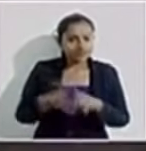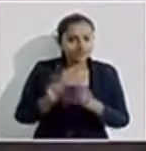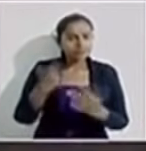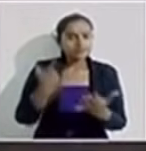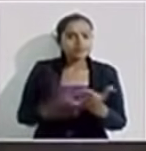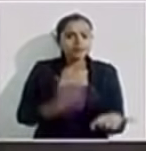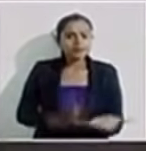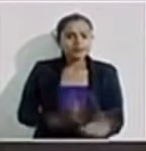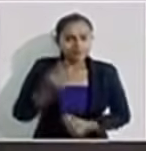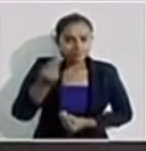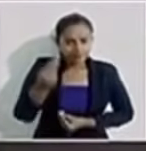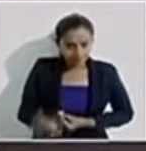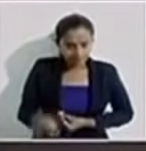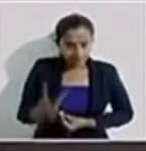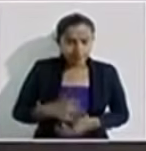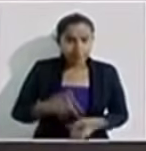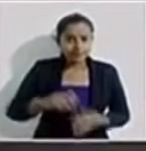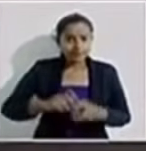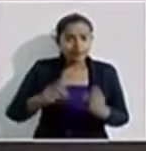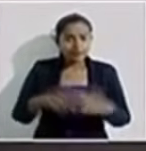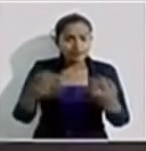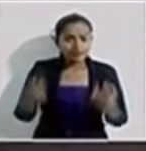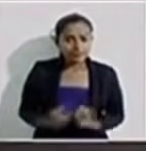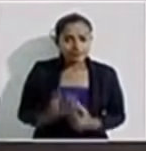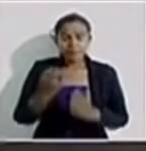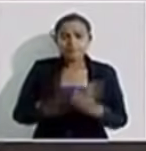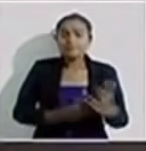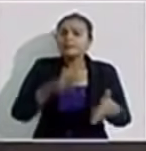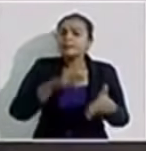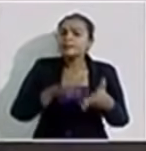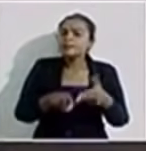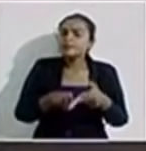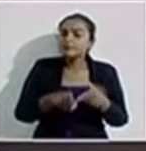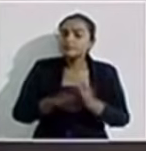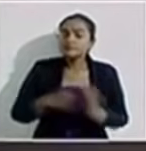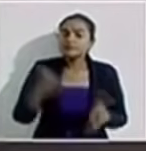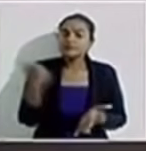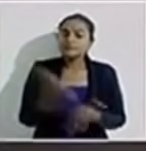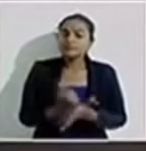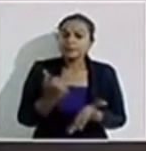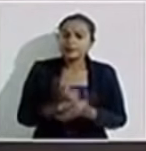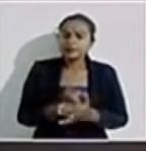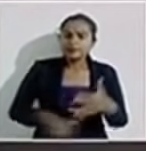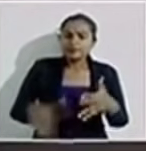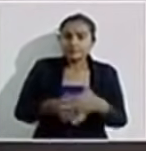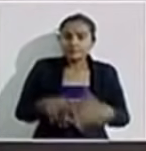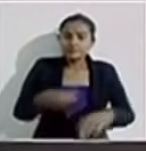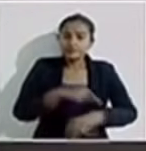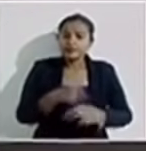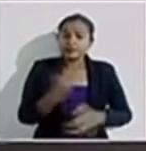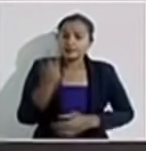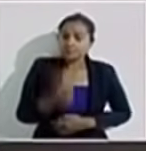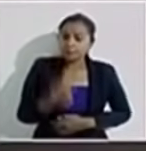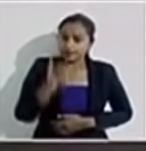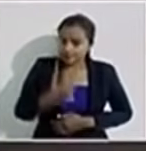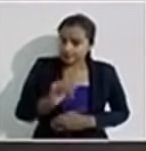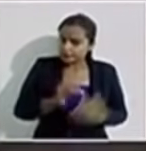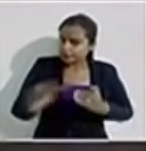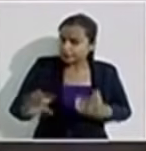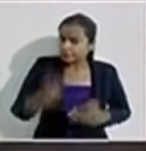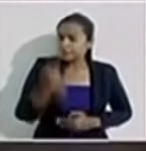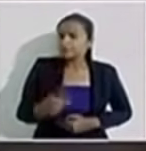and irregularities at the central bank between the period 2006 to 2015? Why